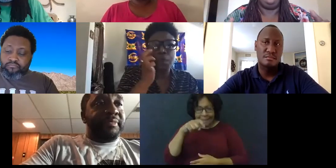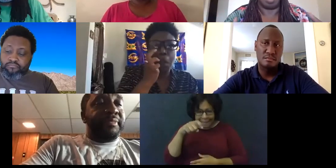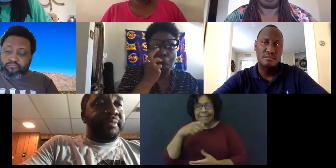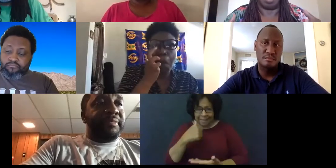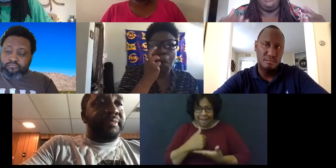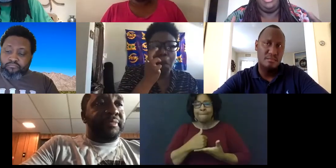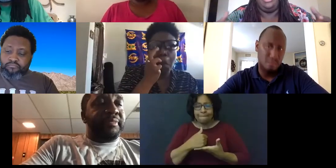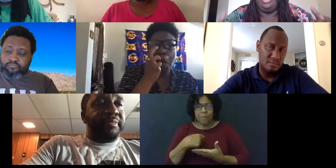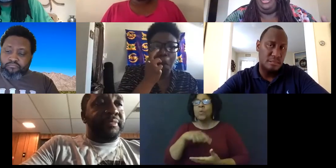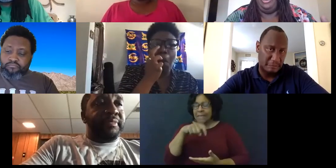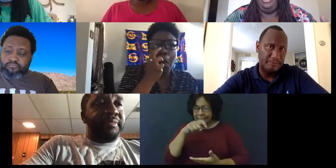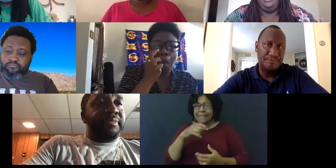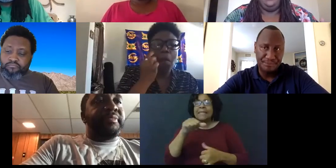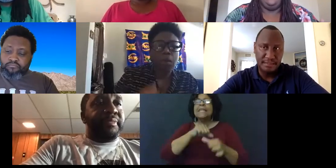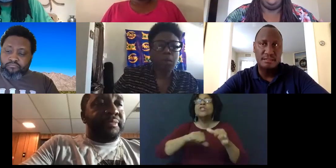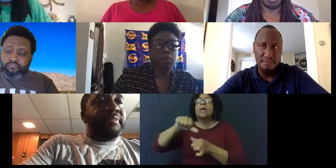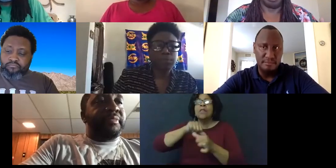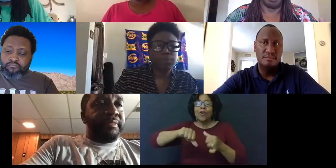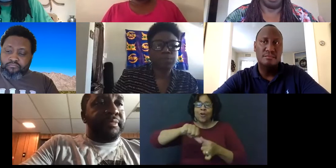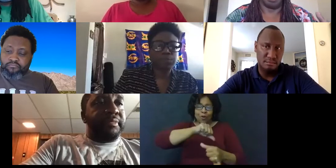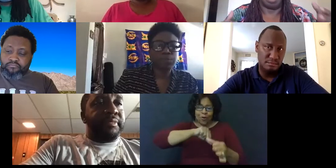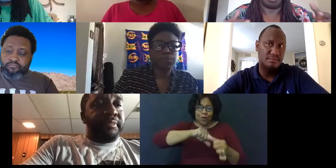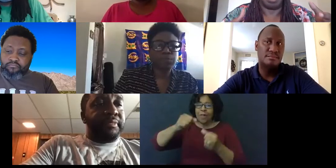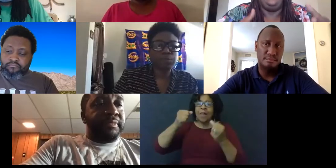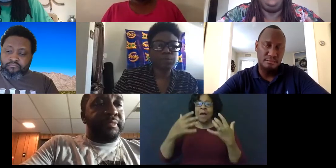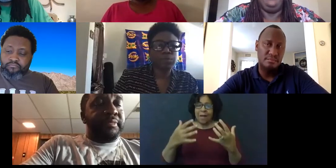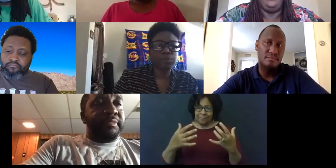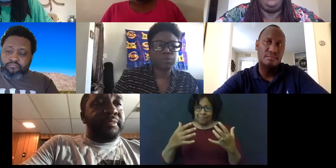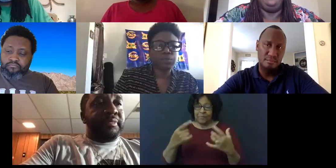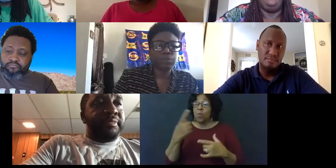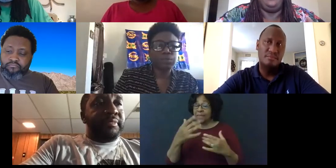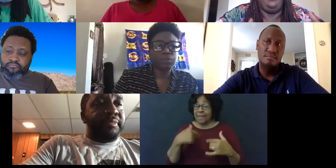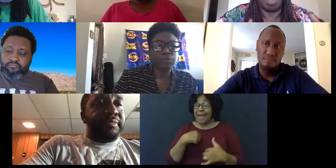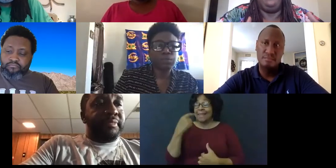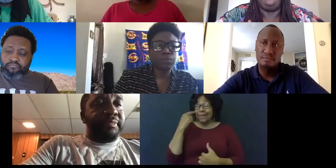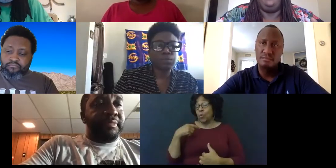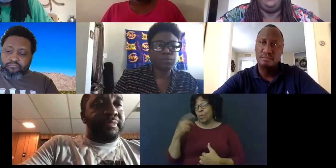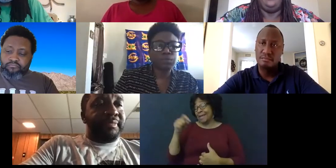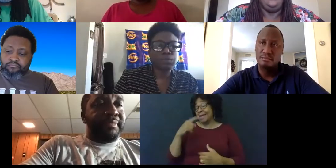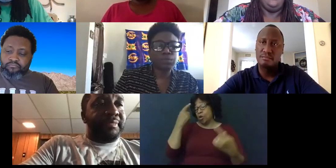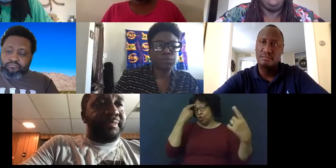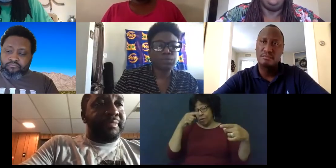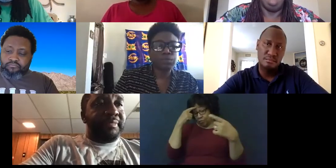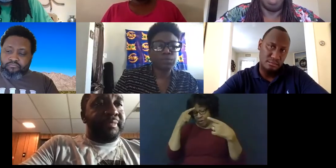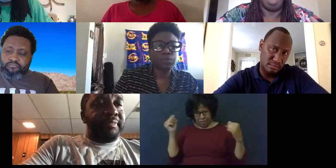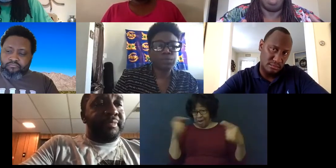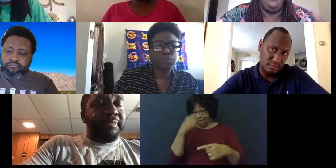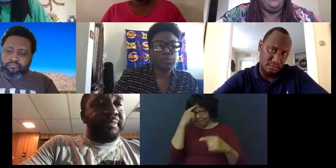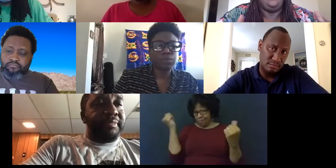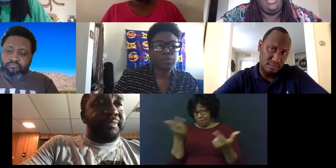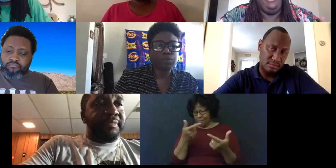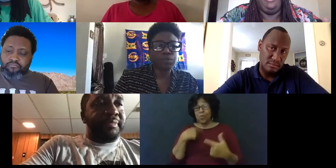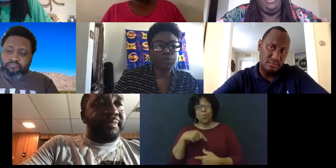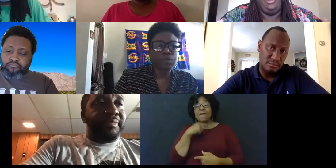We very much so need each other. And the thing that I think that we can really all agree on is that we're